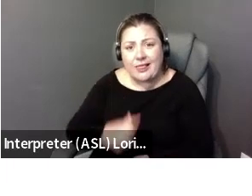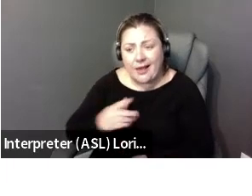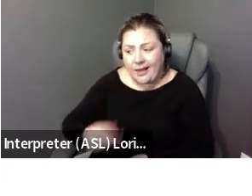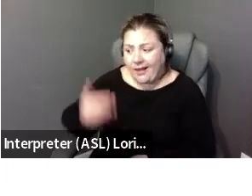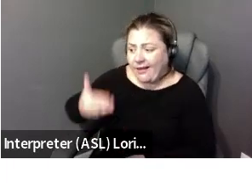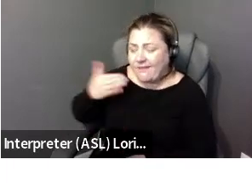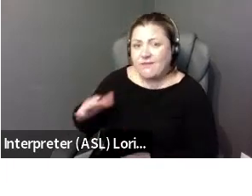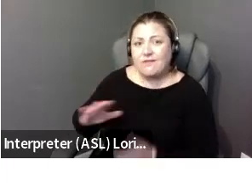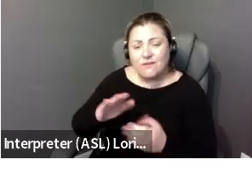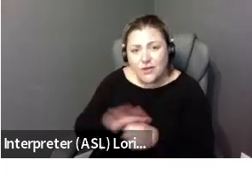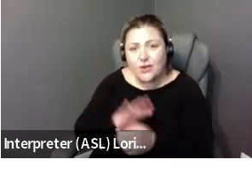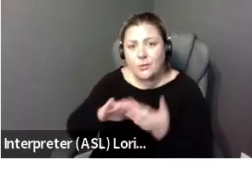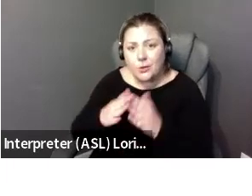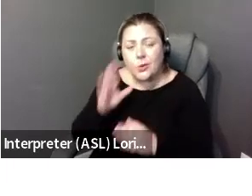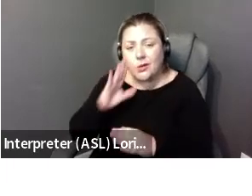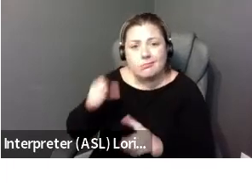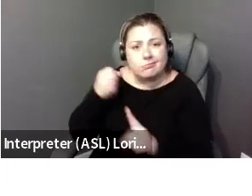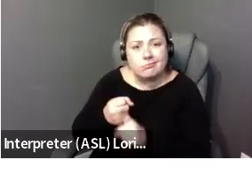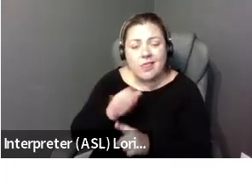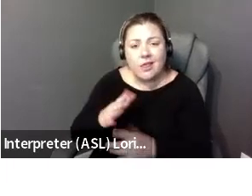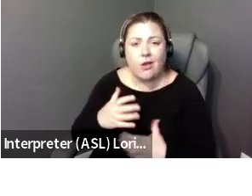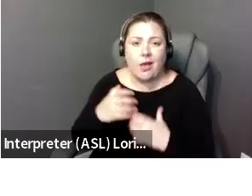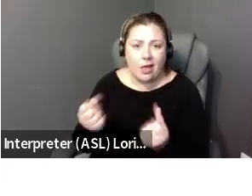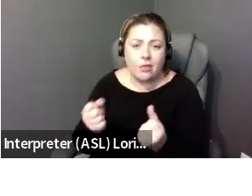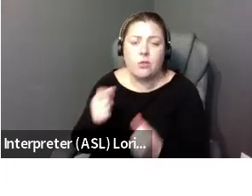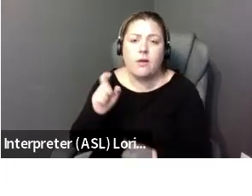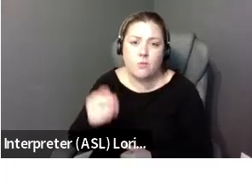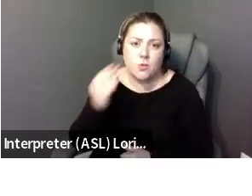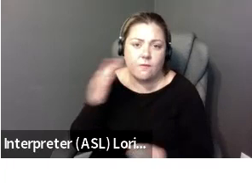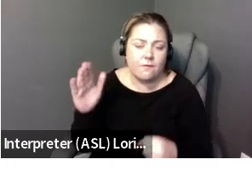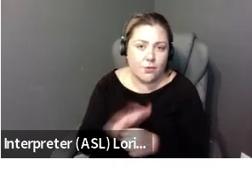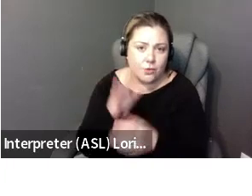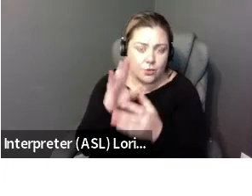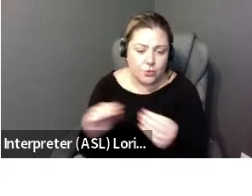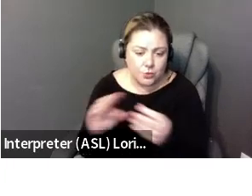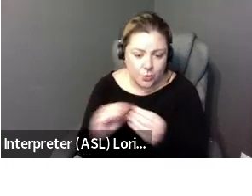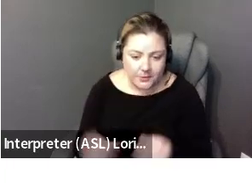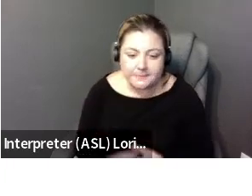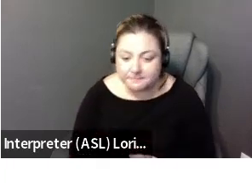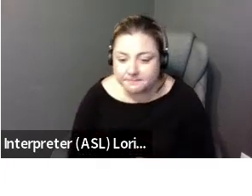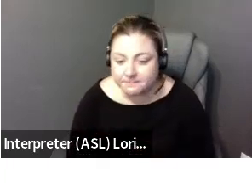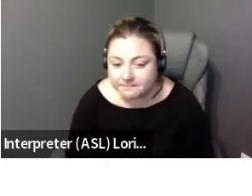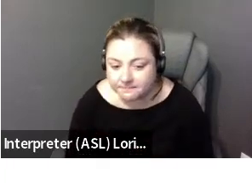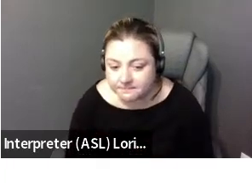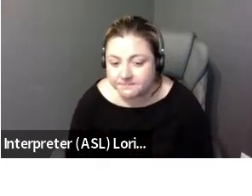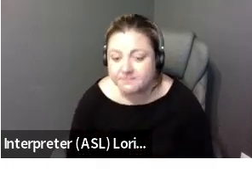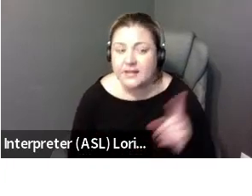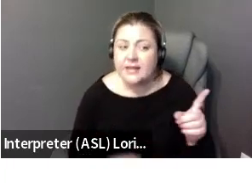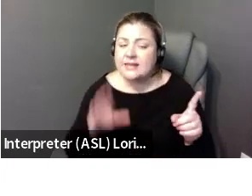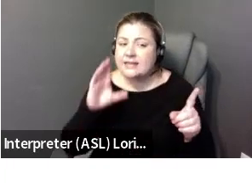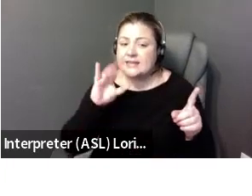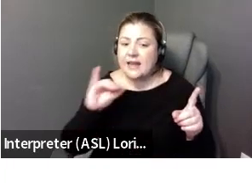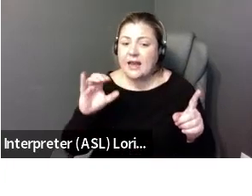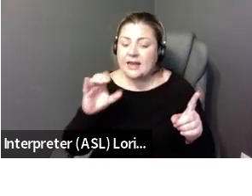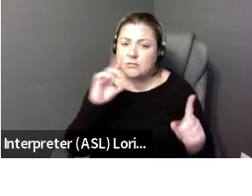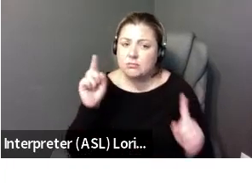on the region in which the system operates, the mission of any CIE really remains the same. It's to encourage a paradigm shift in